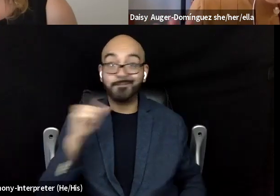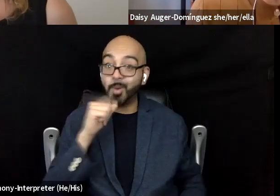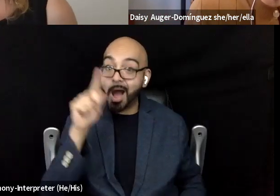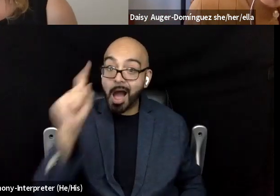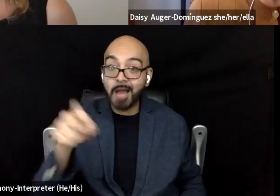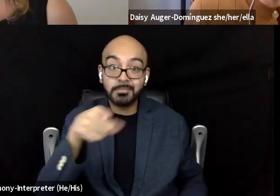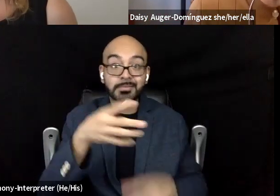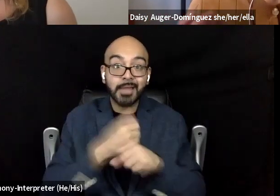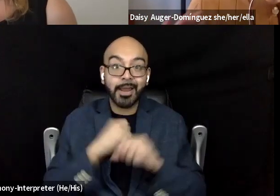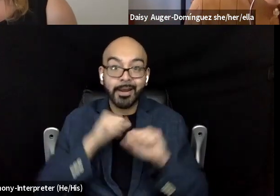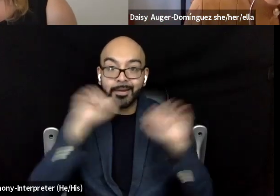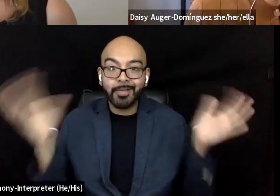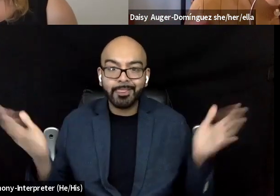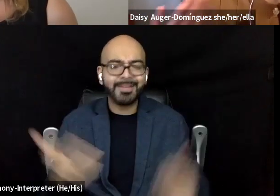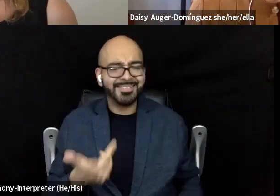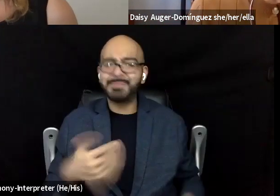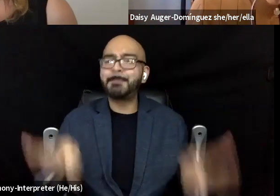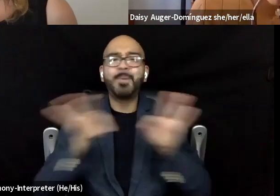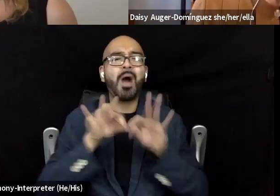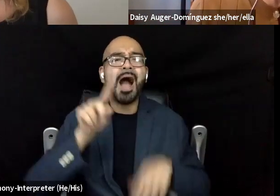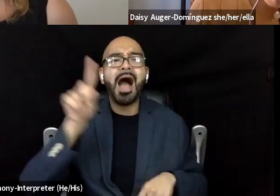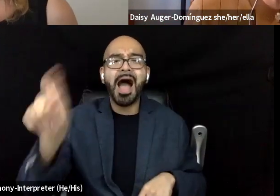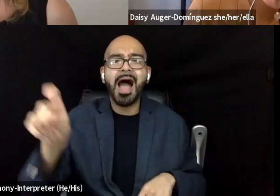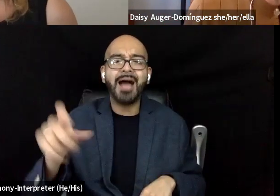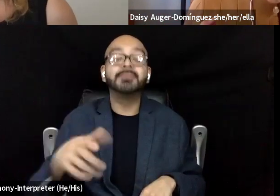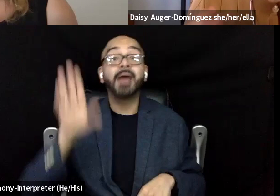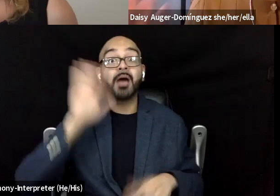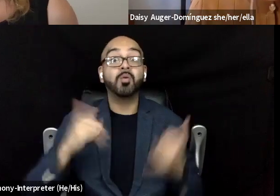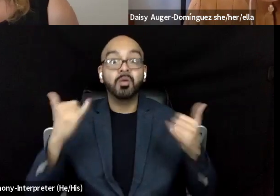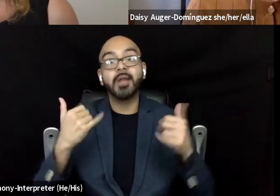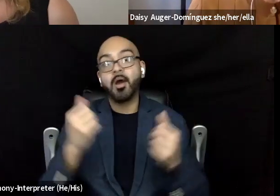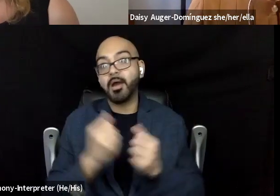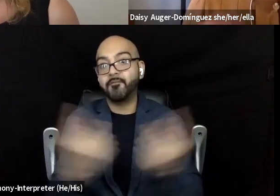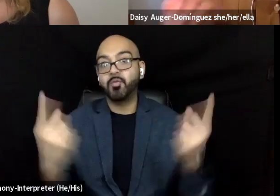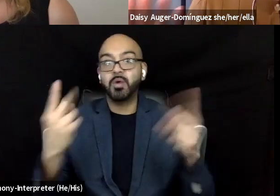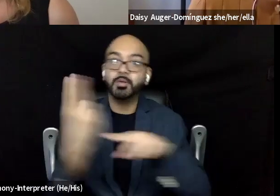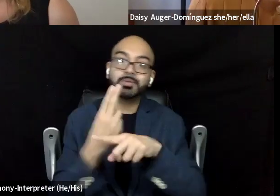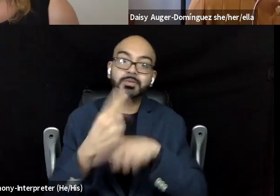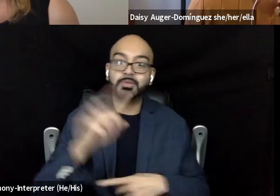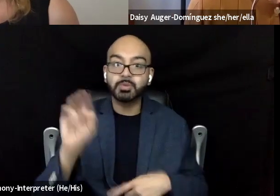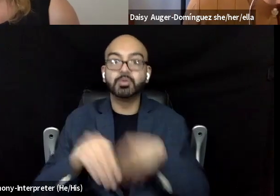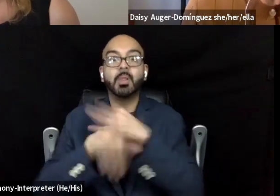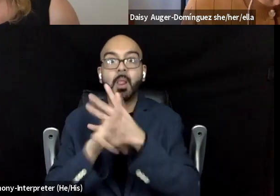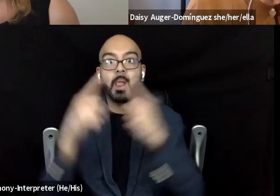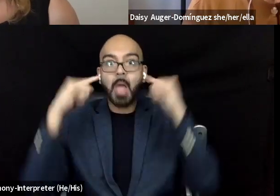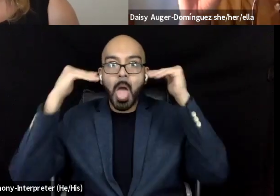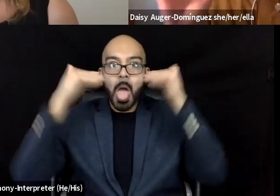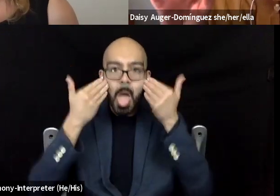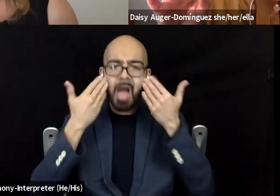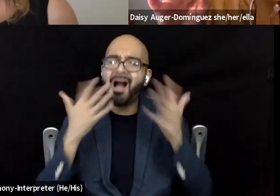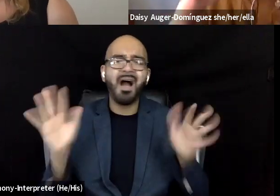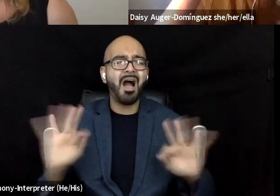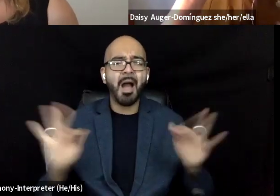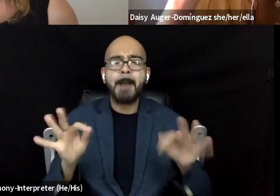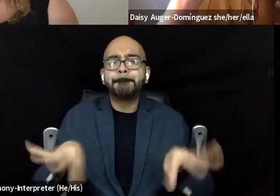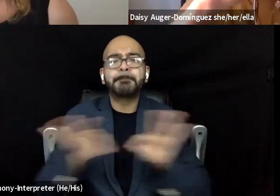you don't have to ask for even 30 minutes. I know we're all zoomed out at this point and everybody's always stressed out. You know, like 15 minutes. In 15